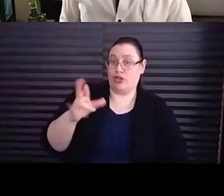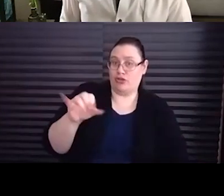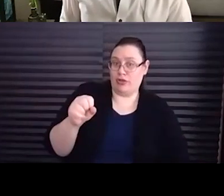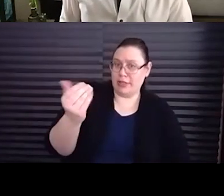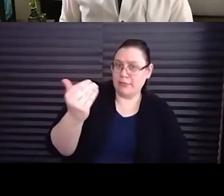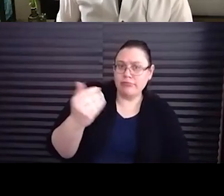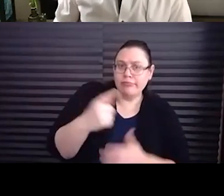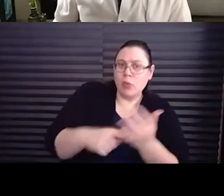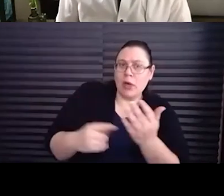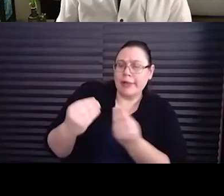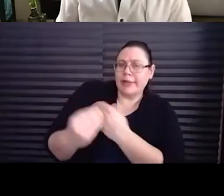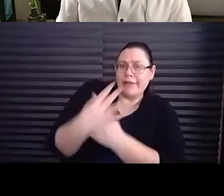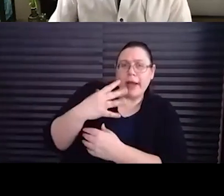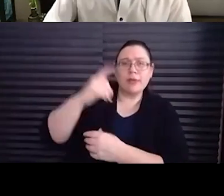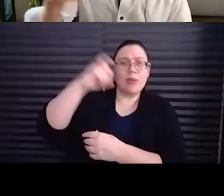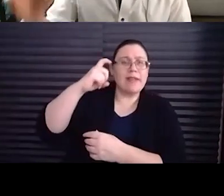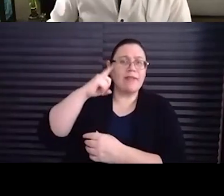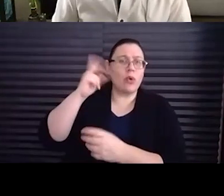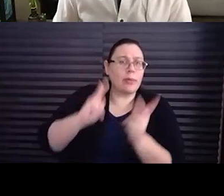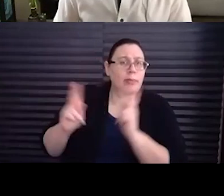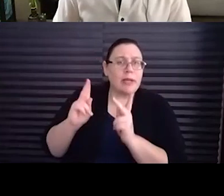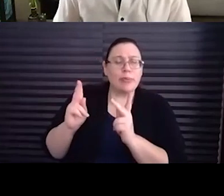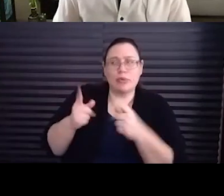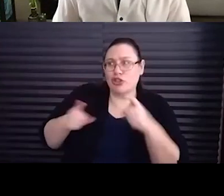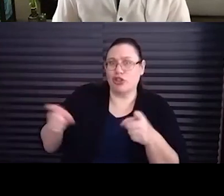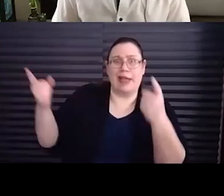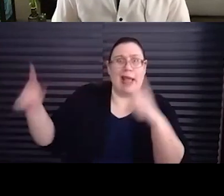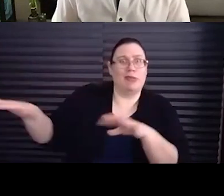have for people in the midst of all of that?